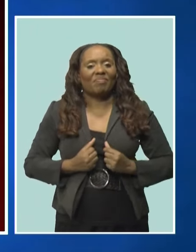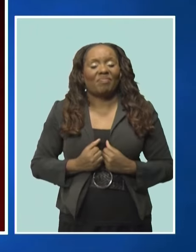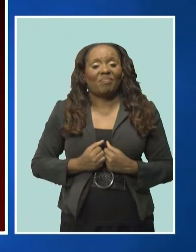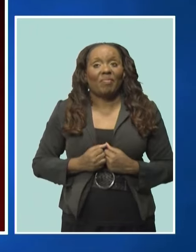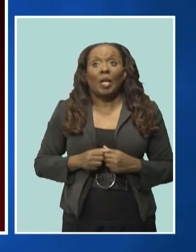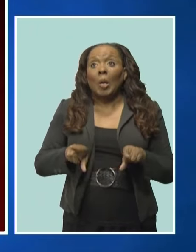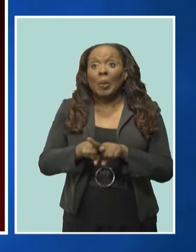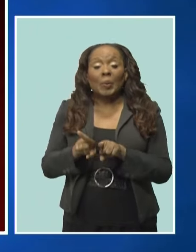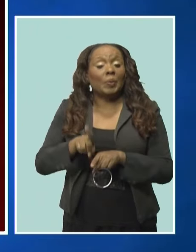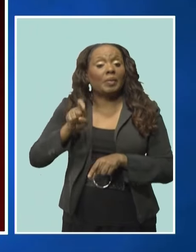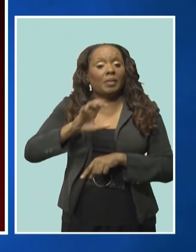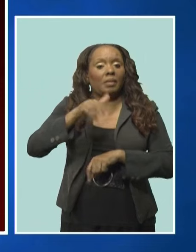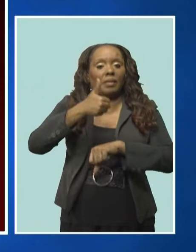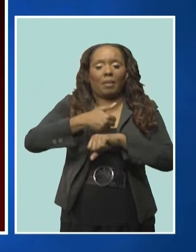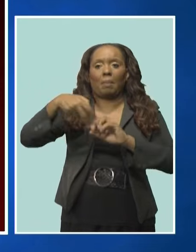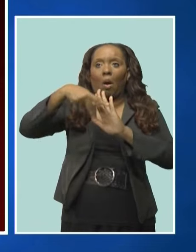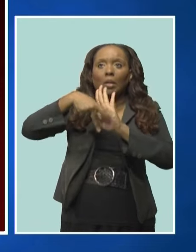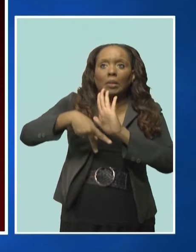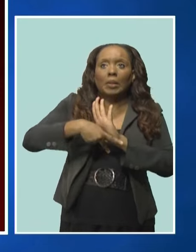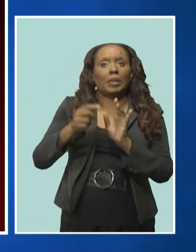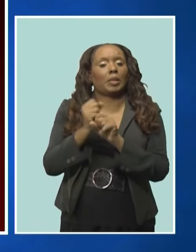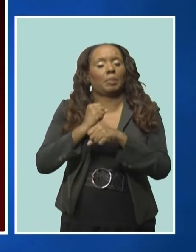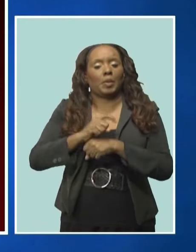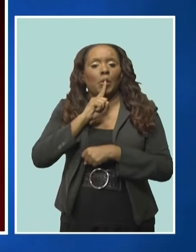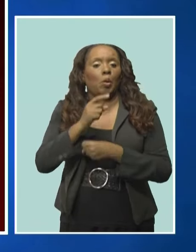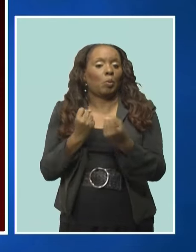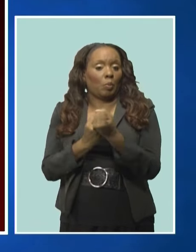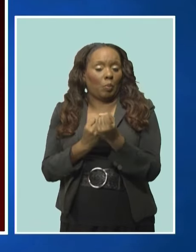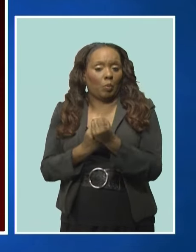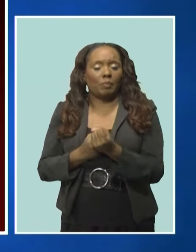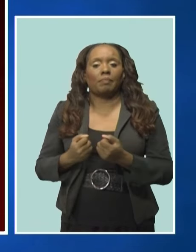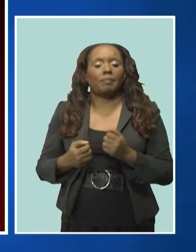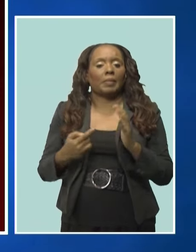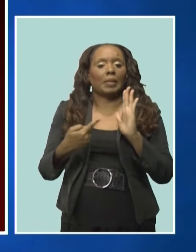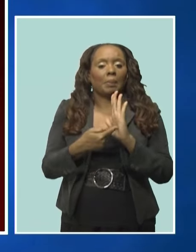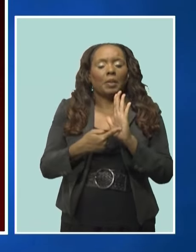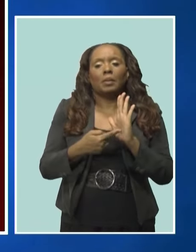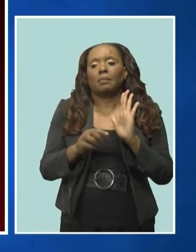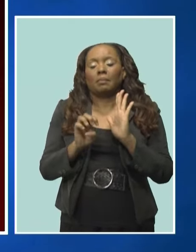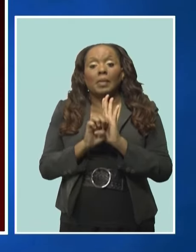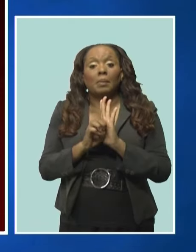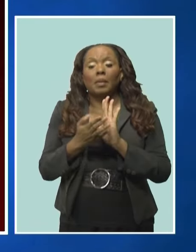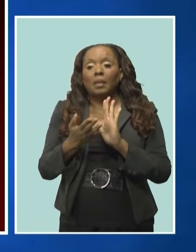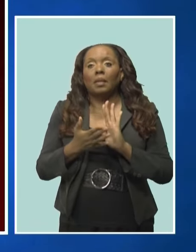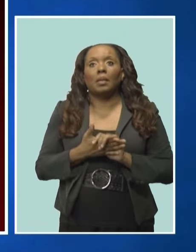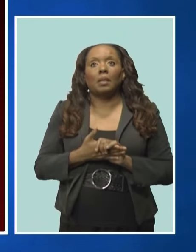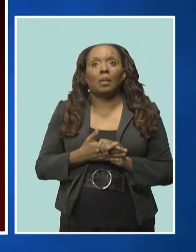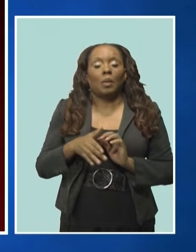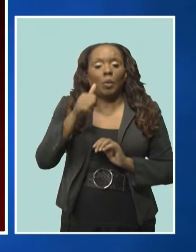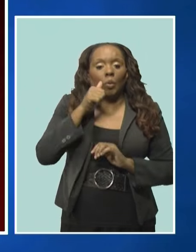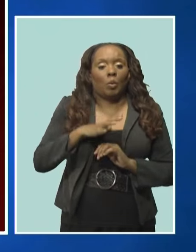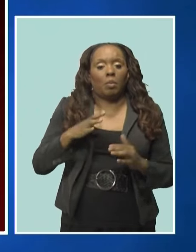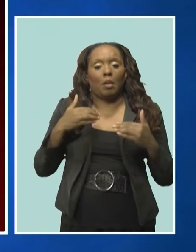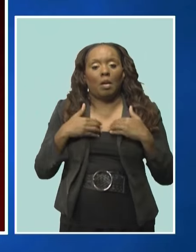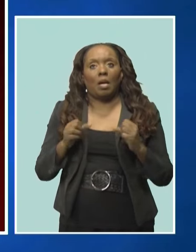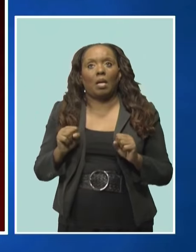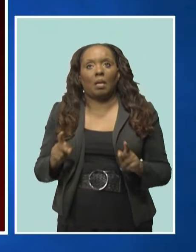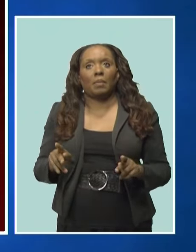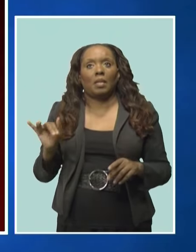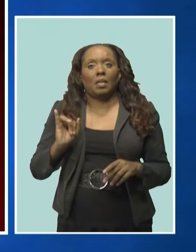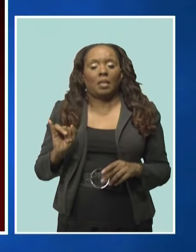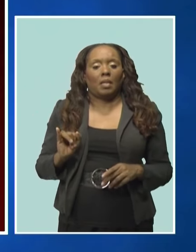as well too. So we have particular policies, for example, where we give women opportunities for things like